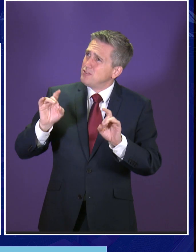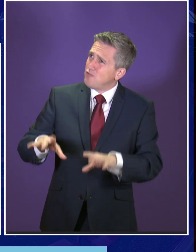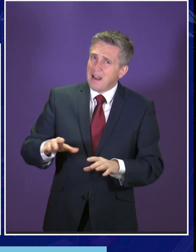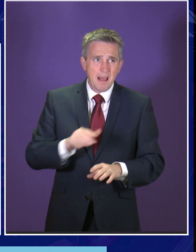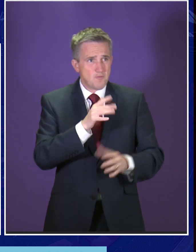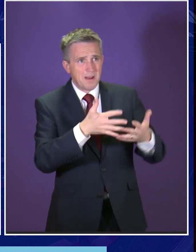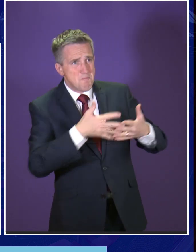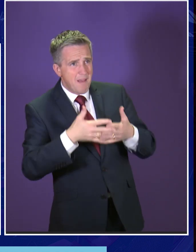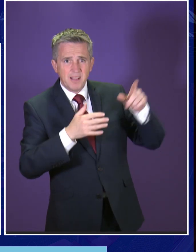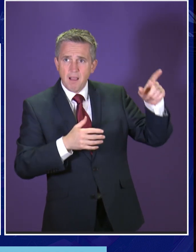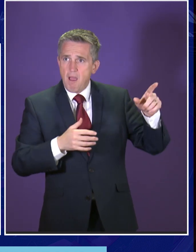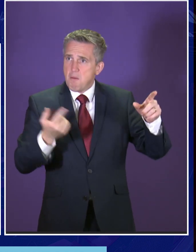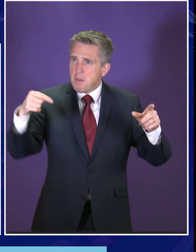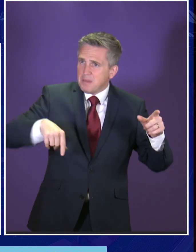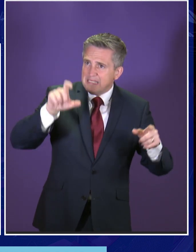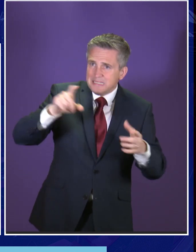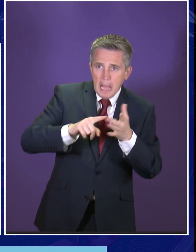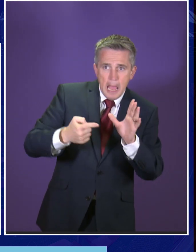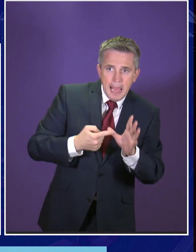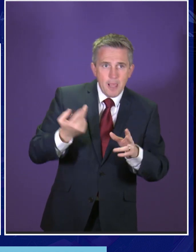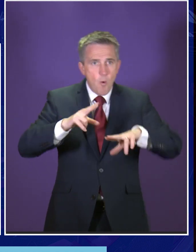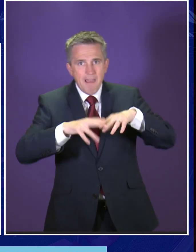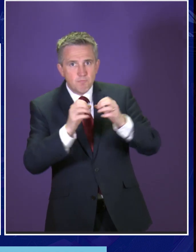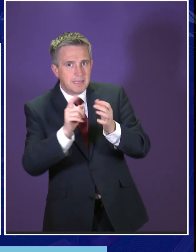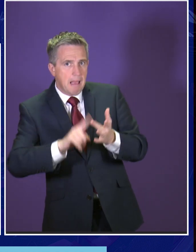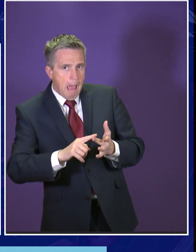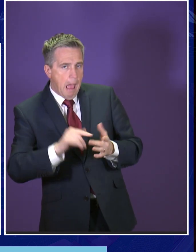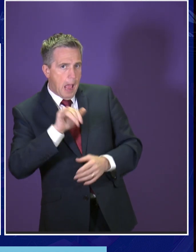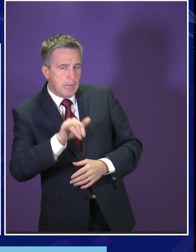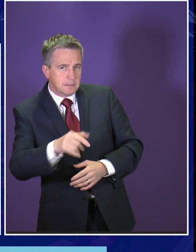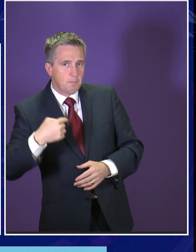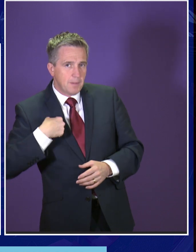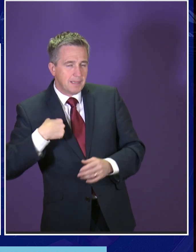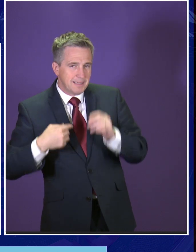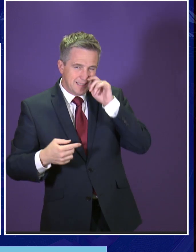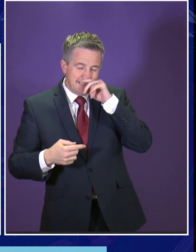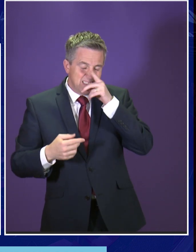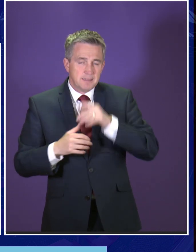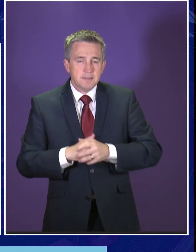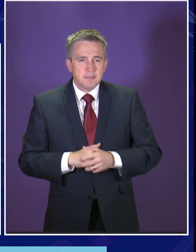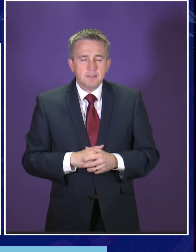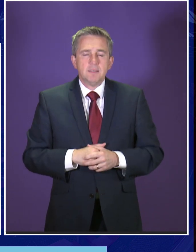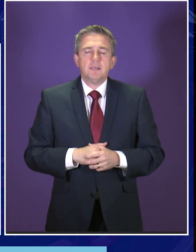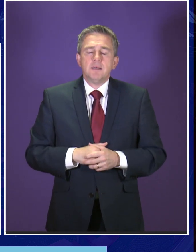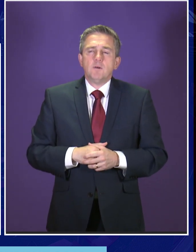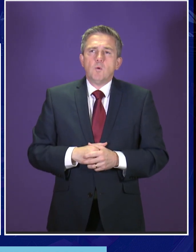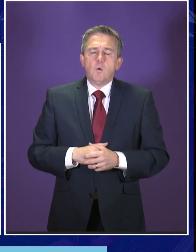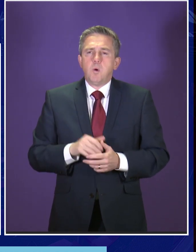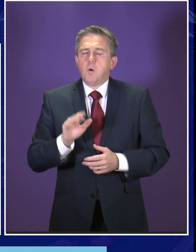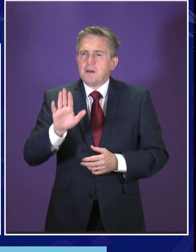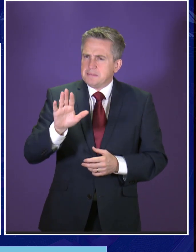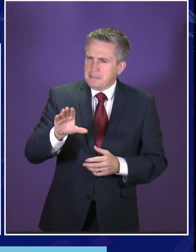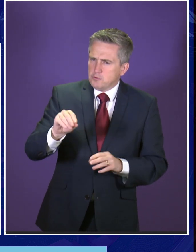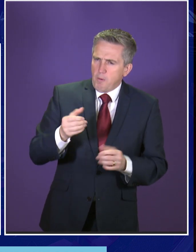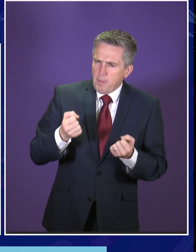America. Why CIA? Maybe FBI? I started getting paranoid. We have ASIO. We have, yeah. And I said,